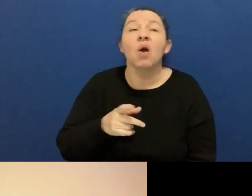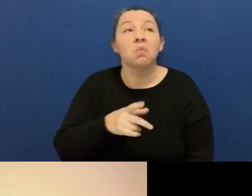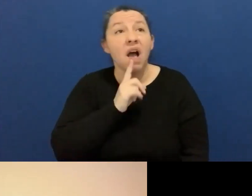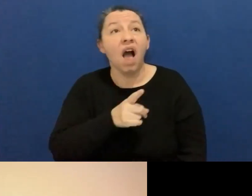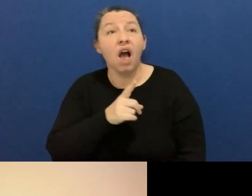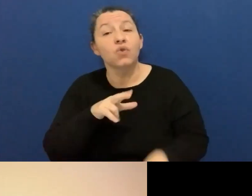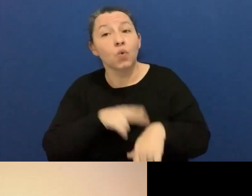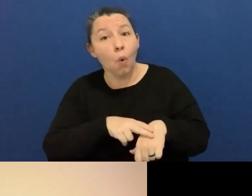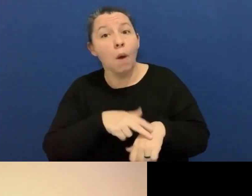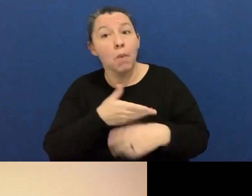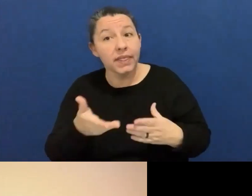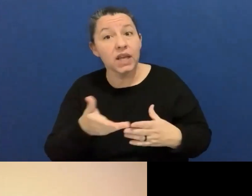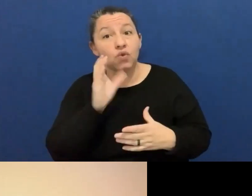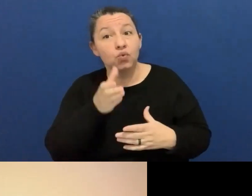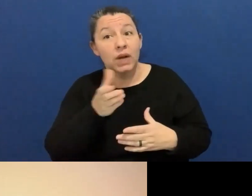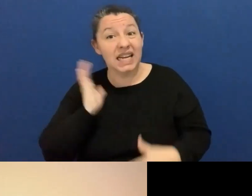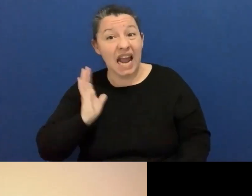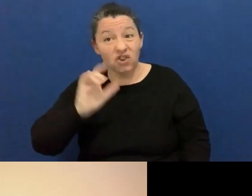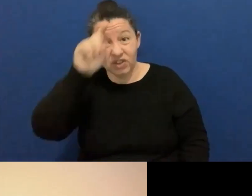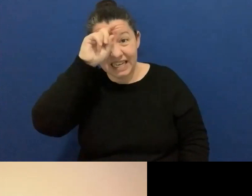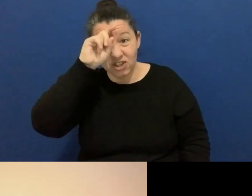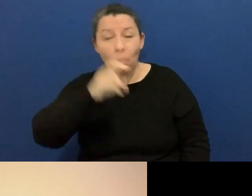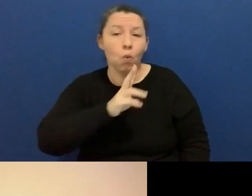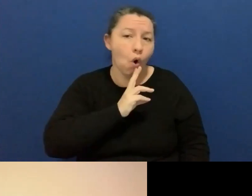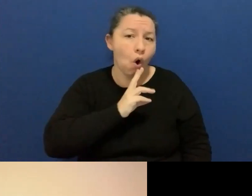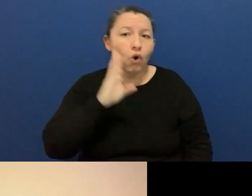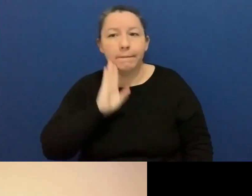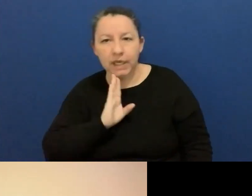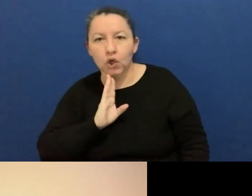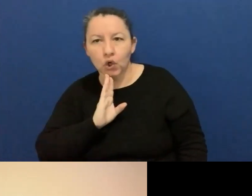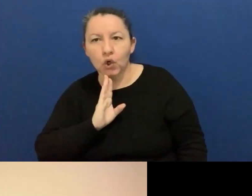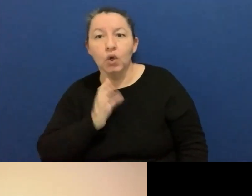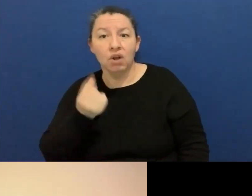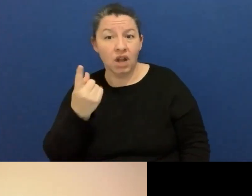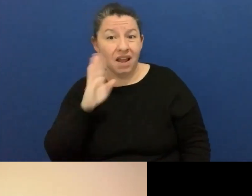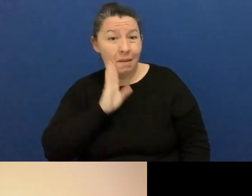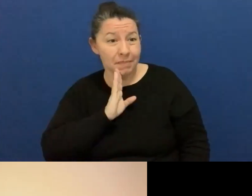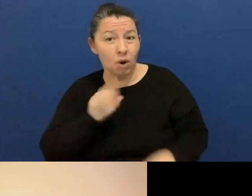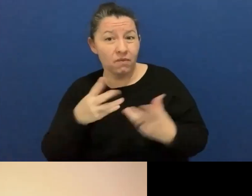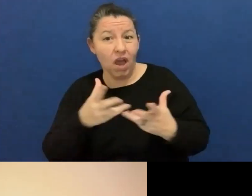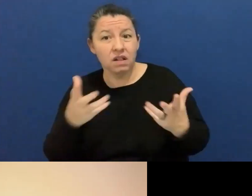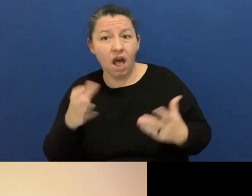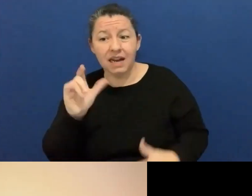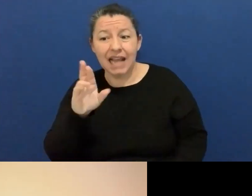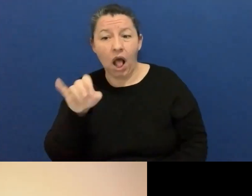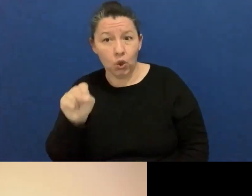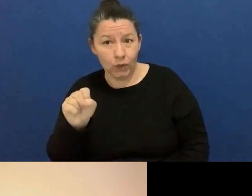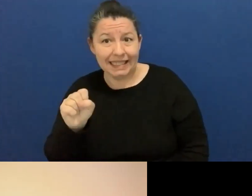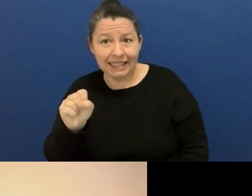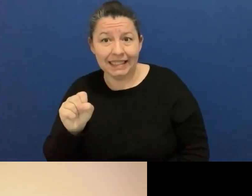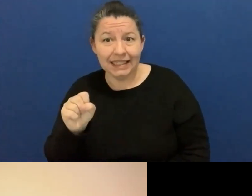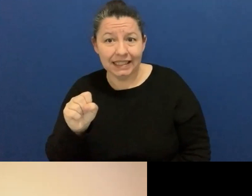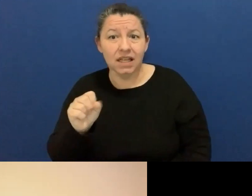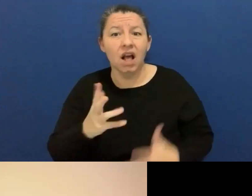Normal things to drink in ancient Egypt were water and beer. Beer provided a lot of caloric substance. It was much more